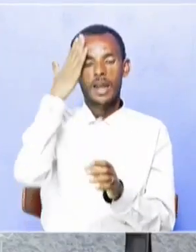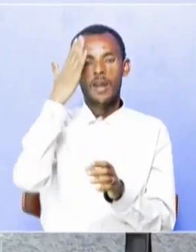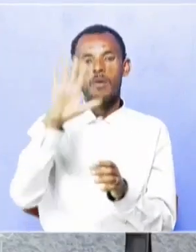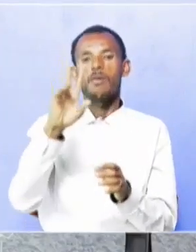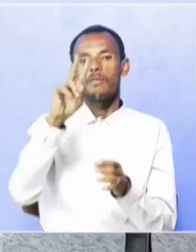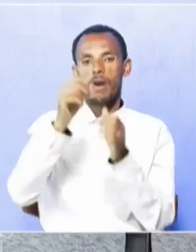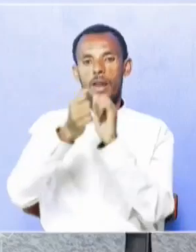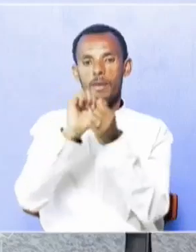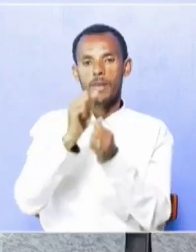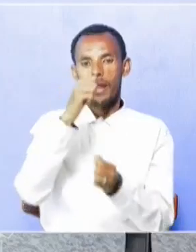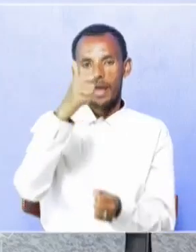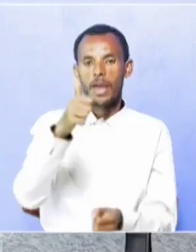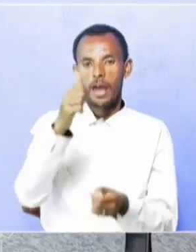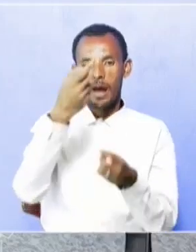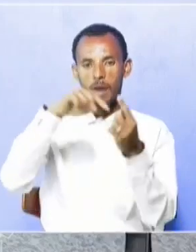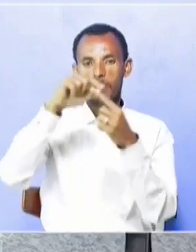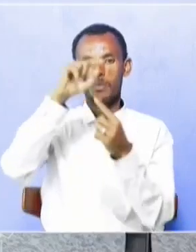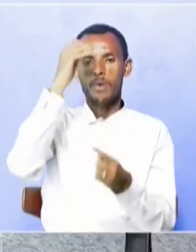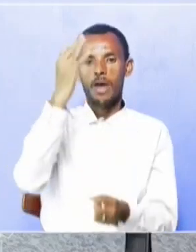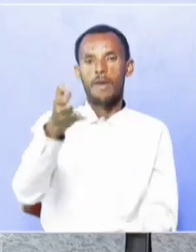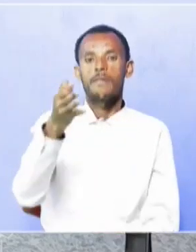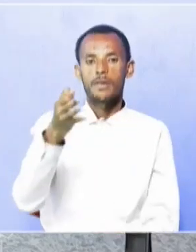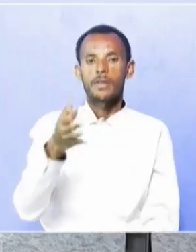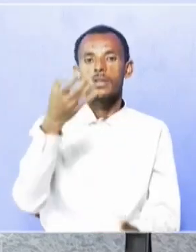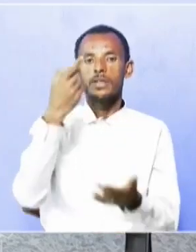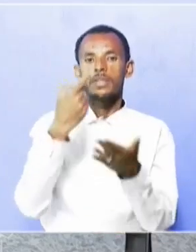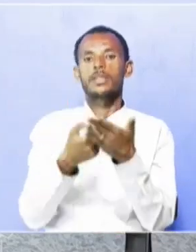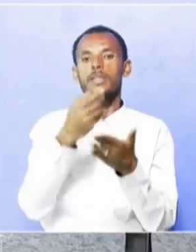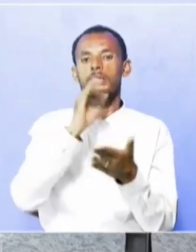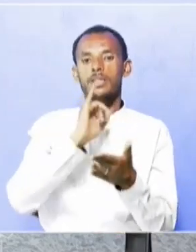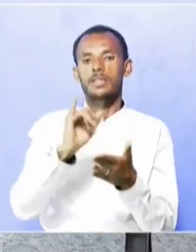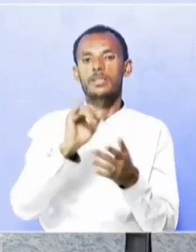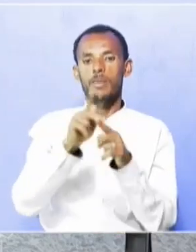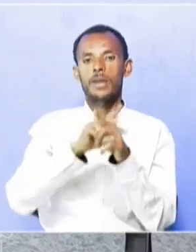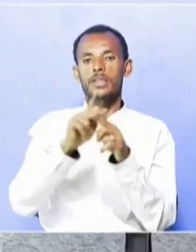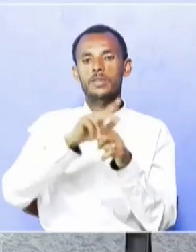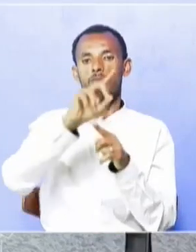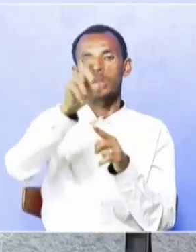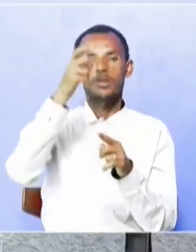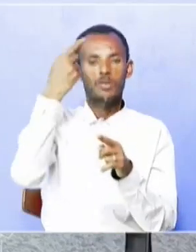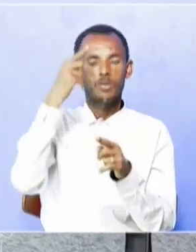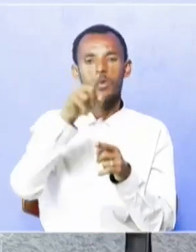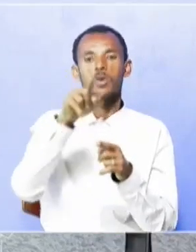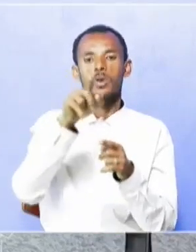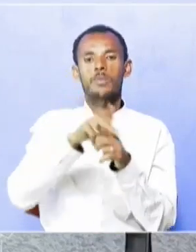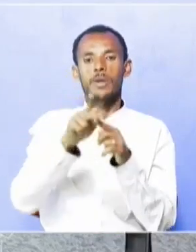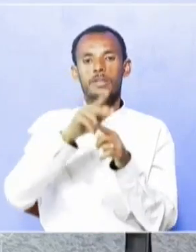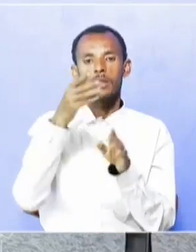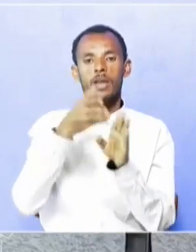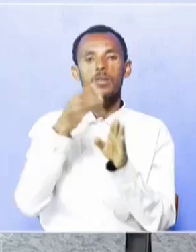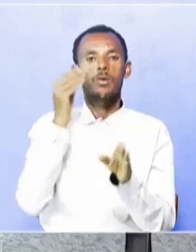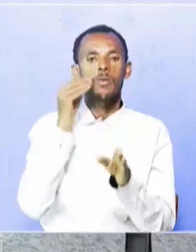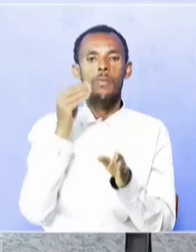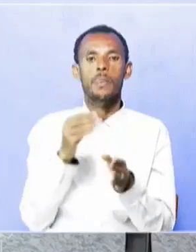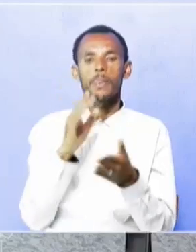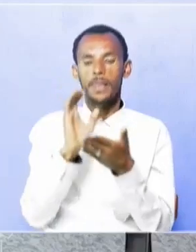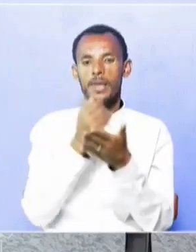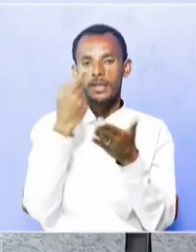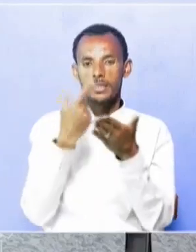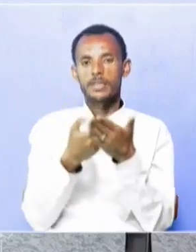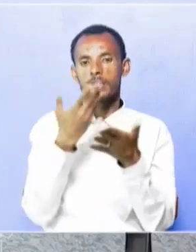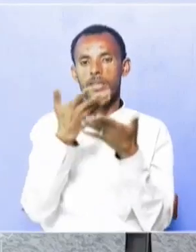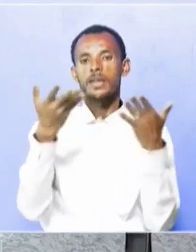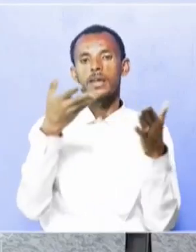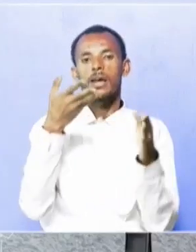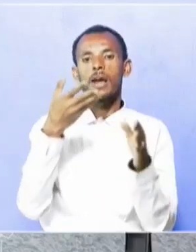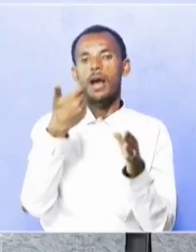unknown variables A up to F. This is a practice question for you to practice it. Take this thing as your